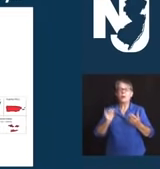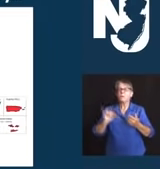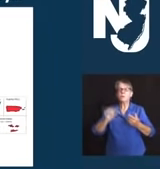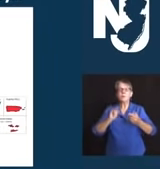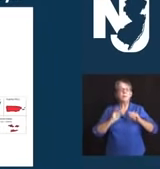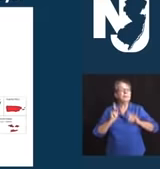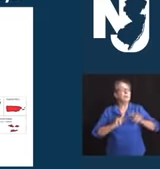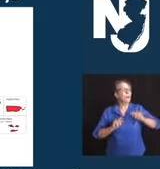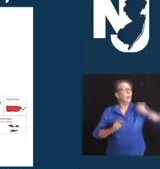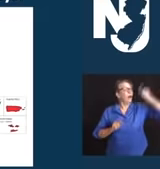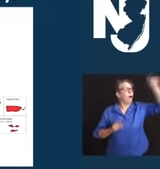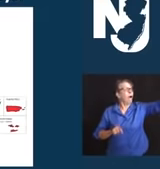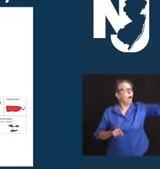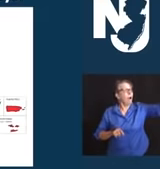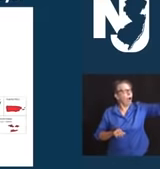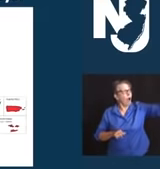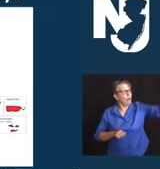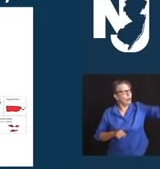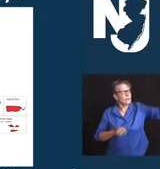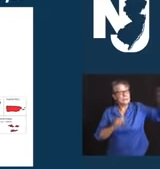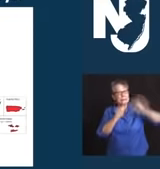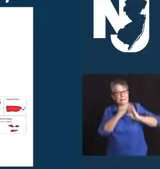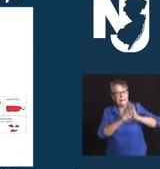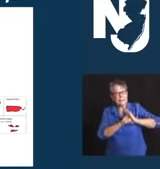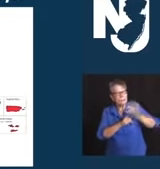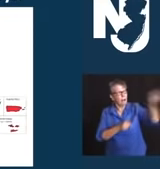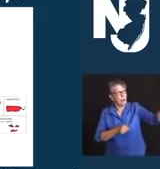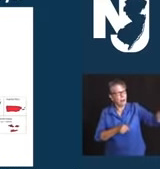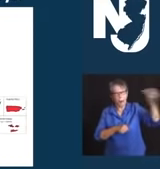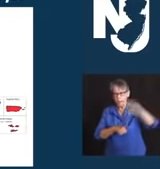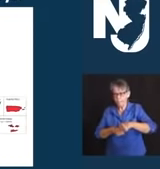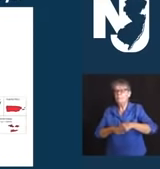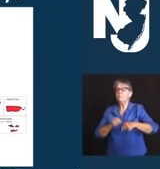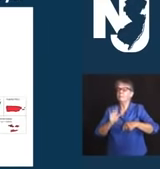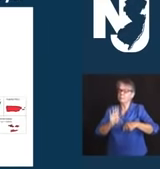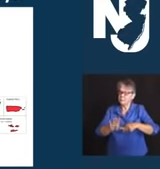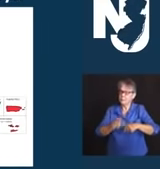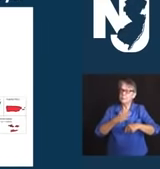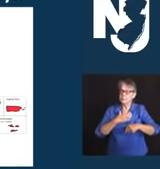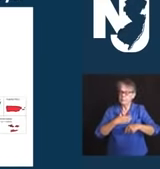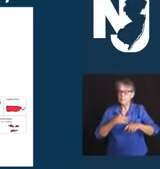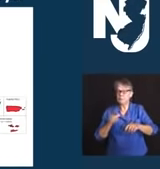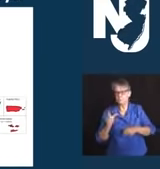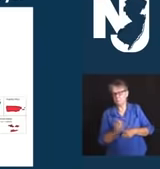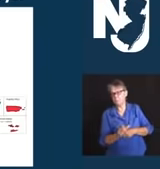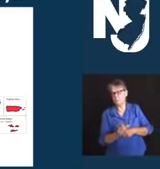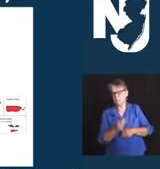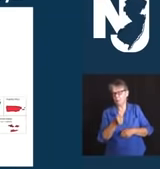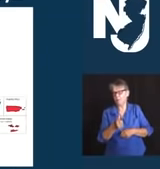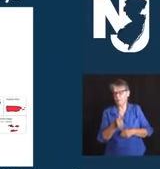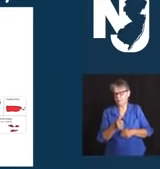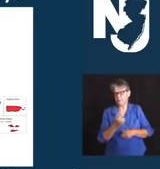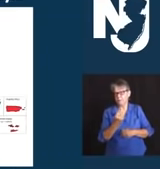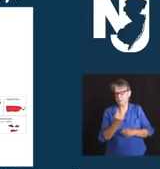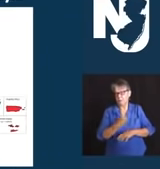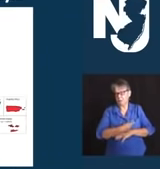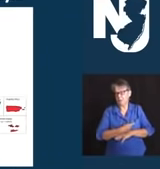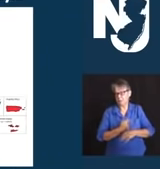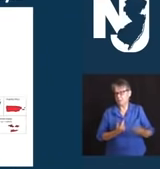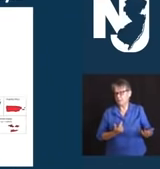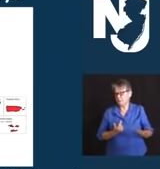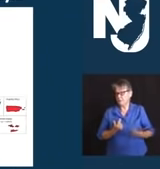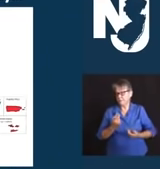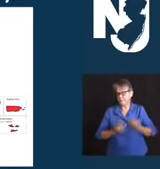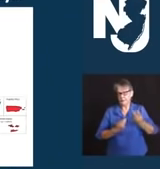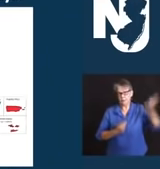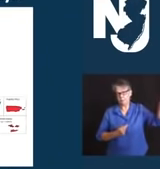summer, head into a big holiday weekend, and then turn the page to school. With that, let's take a look at the overnight numbers. I